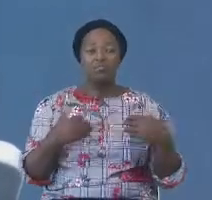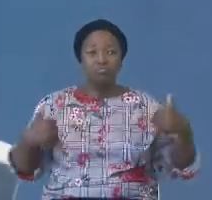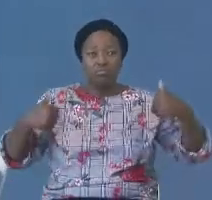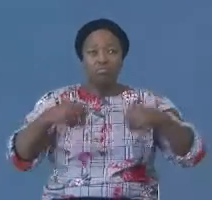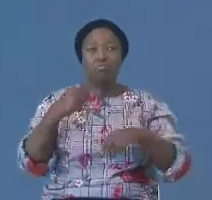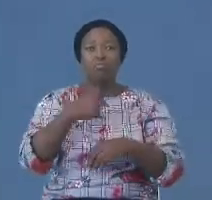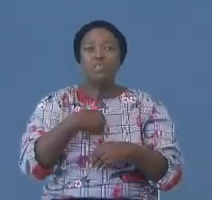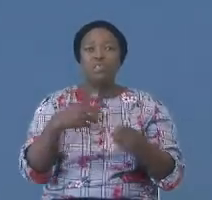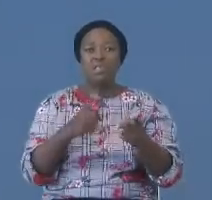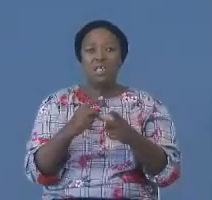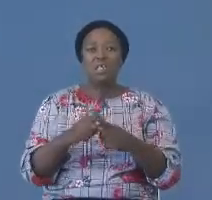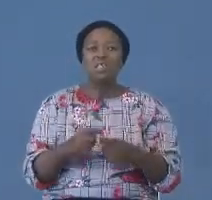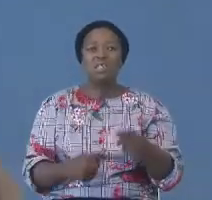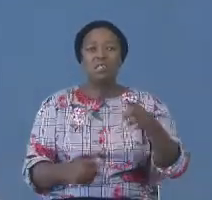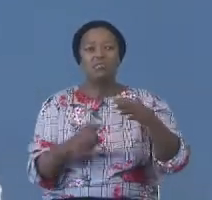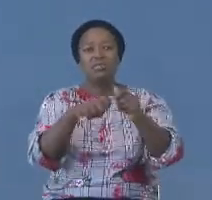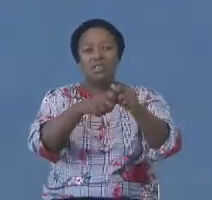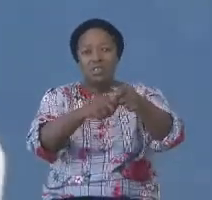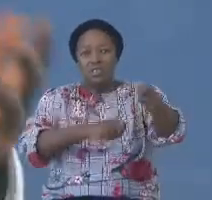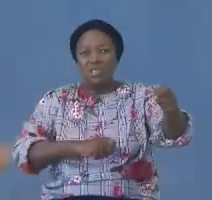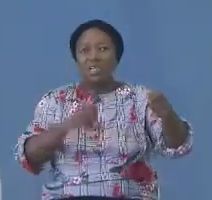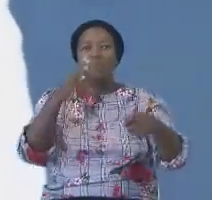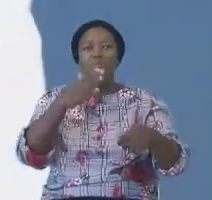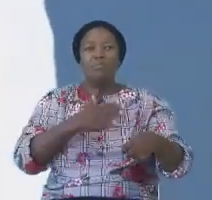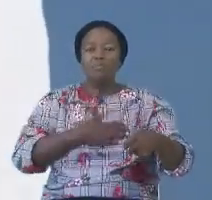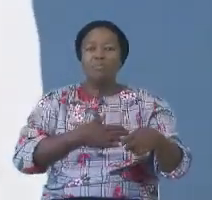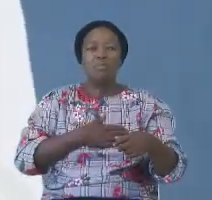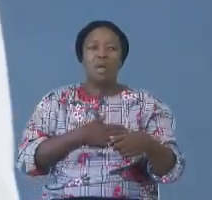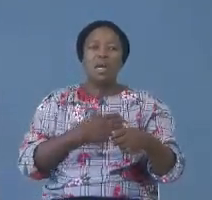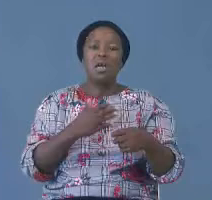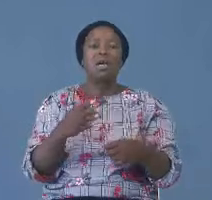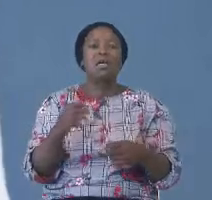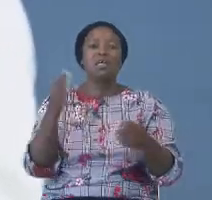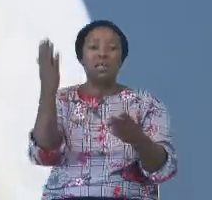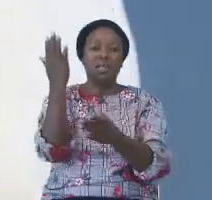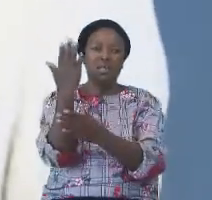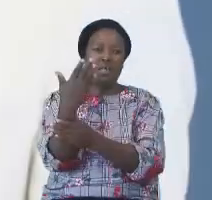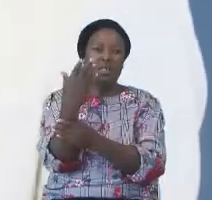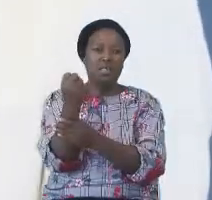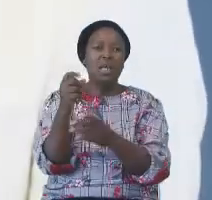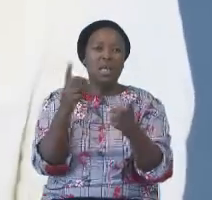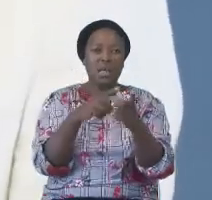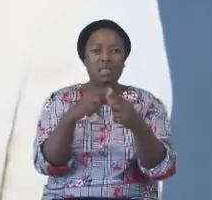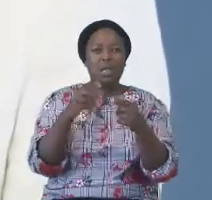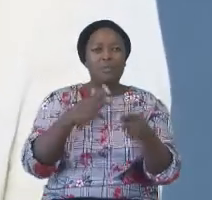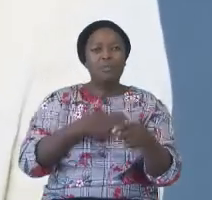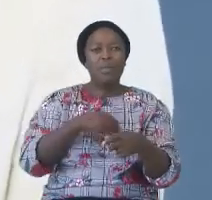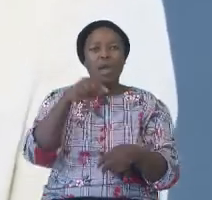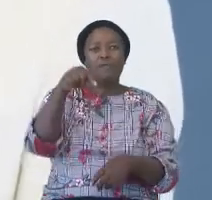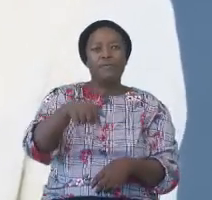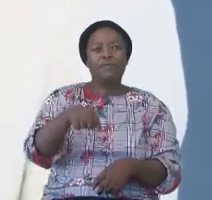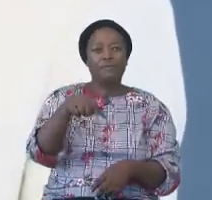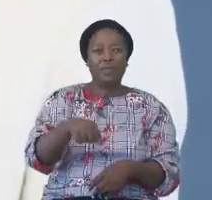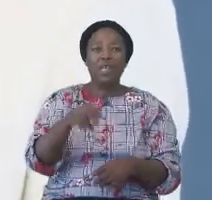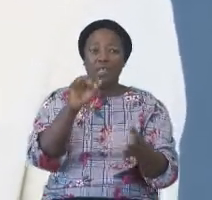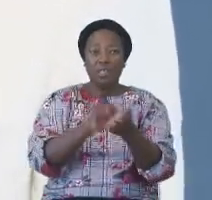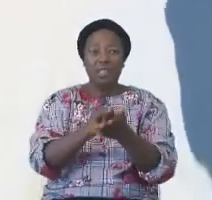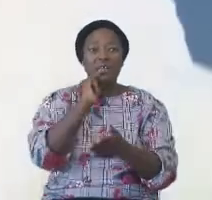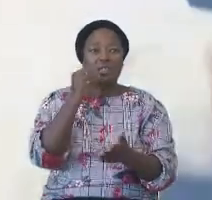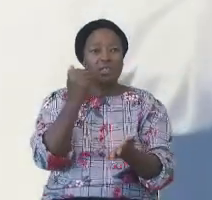are certainly of we of the wicked have been closed me they pierced my hands